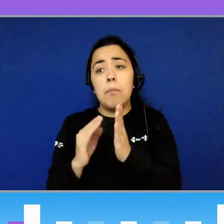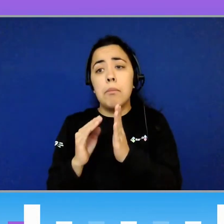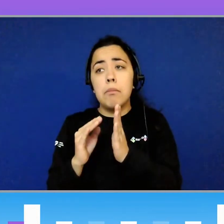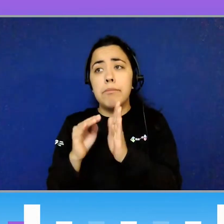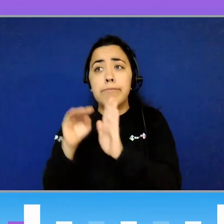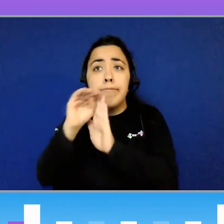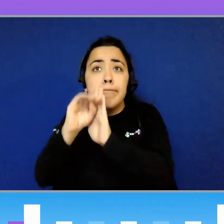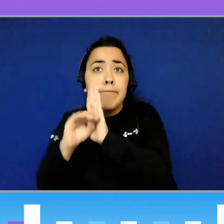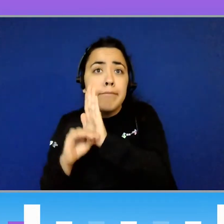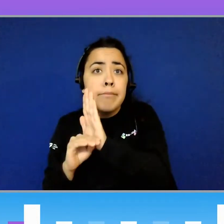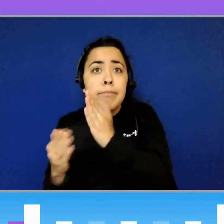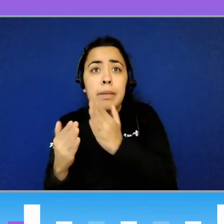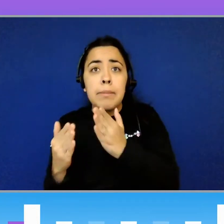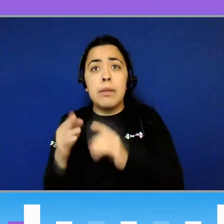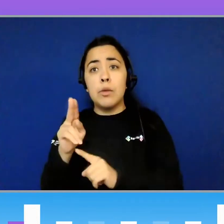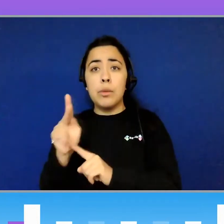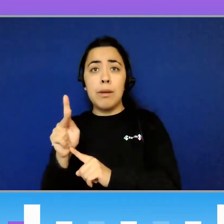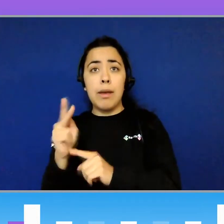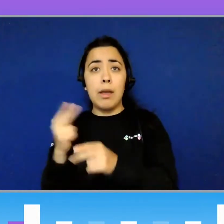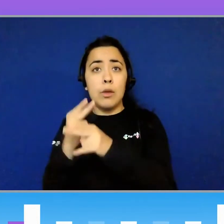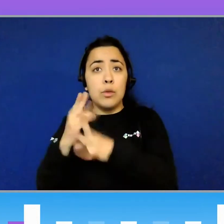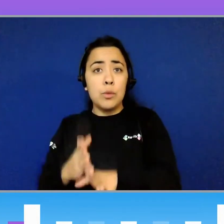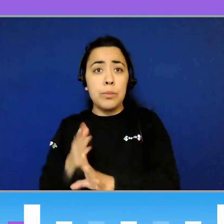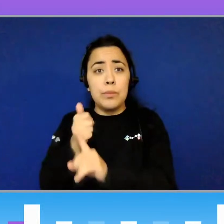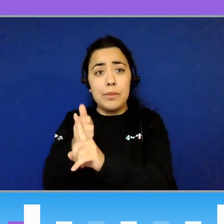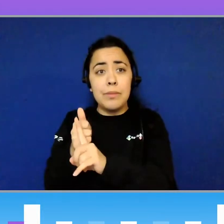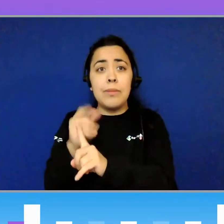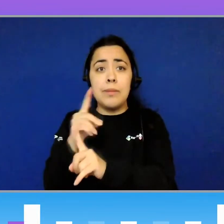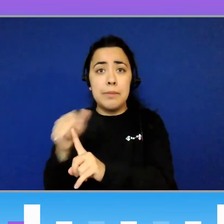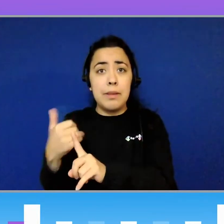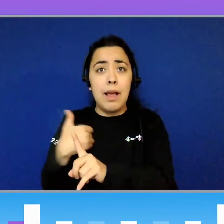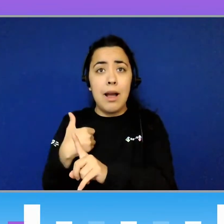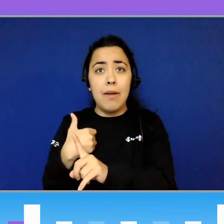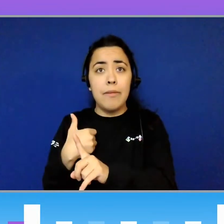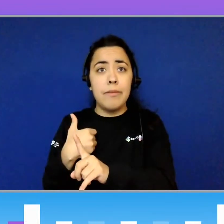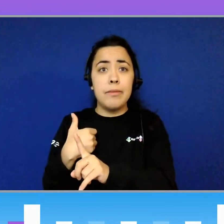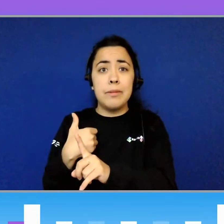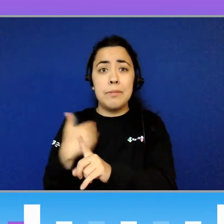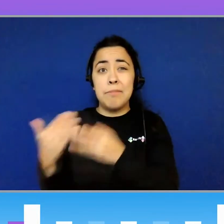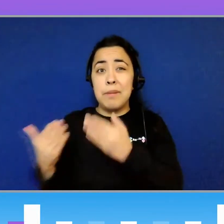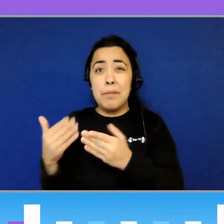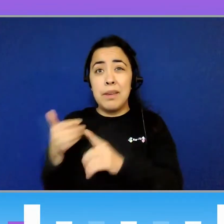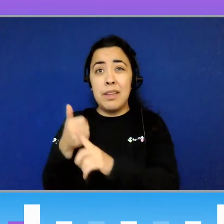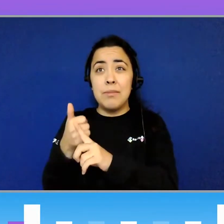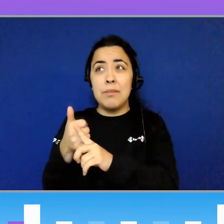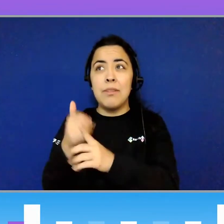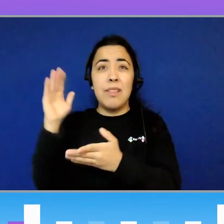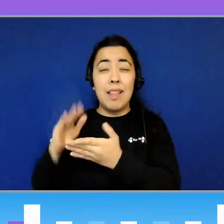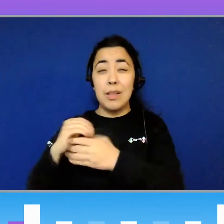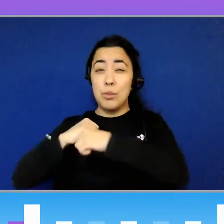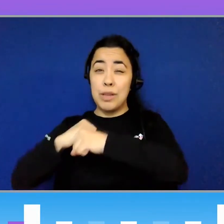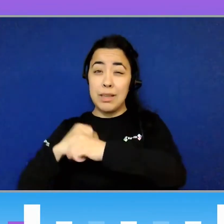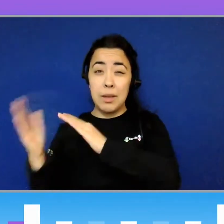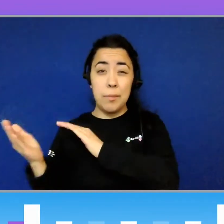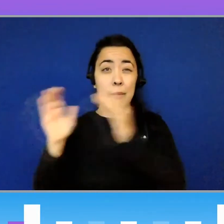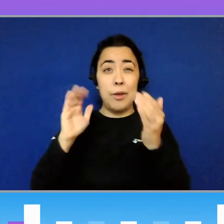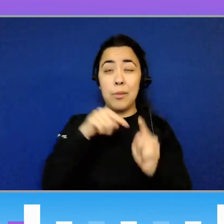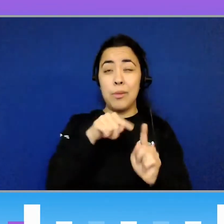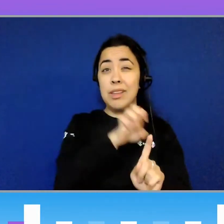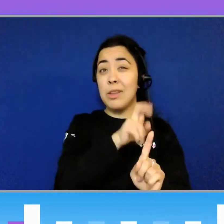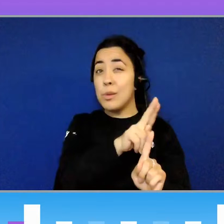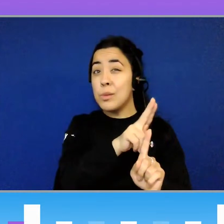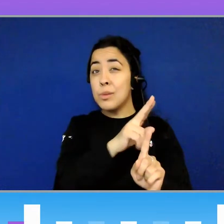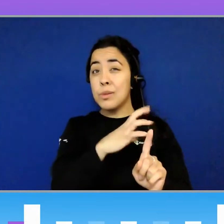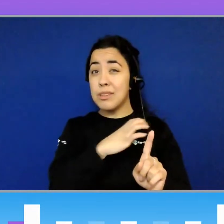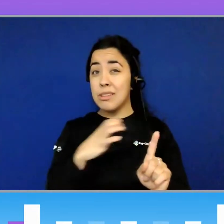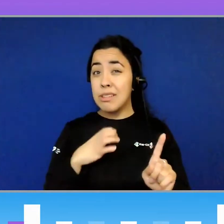which UK consumers with disabilities may not be as protected as EU citizens as